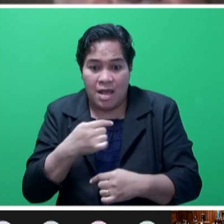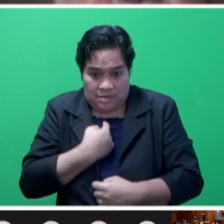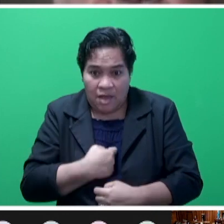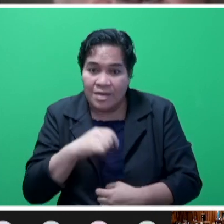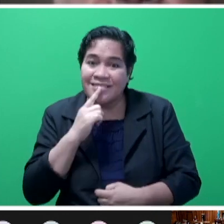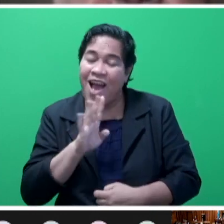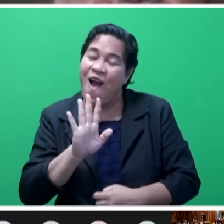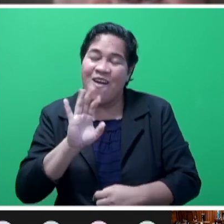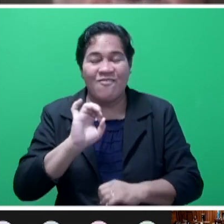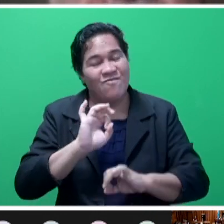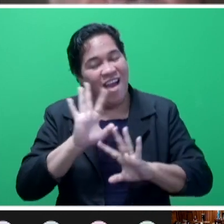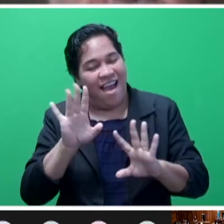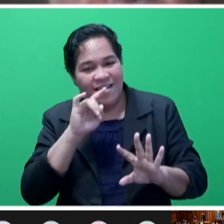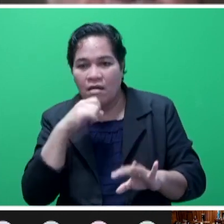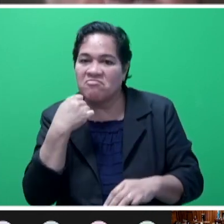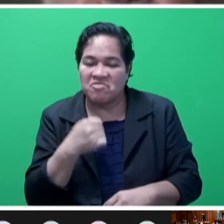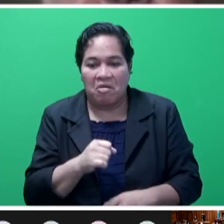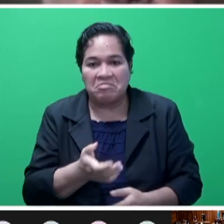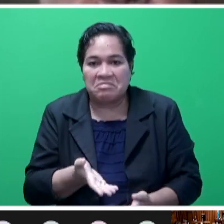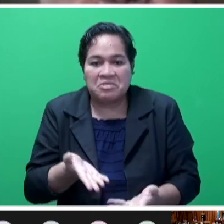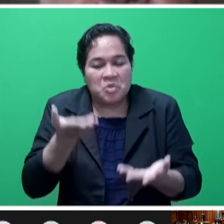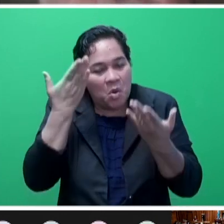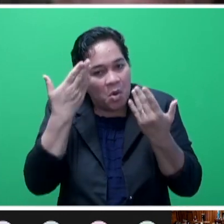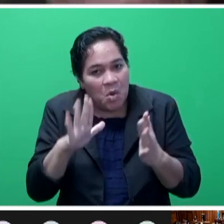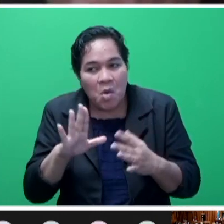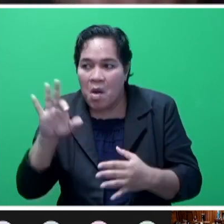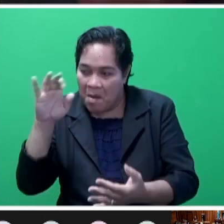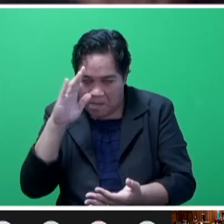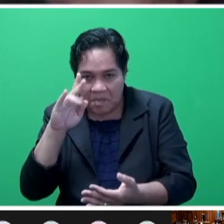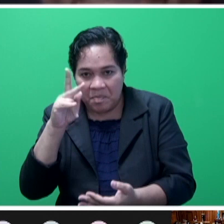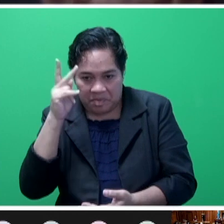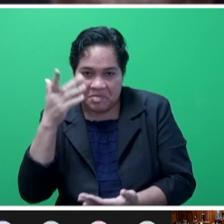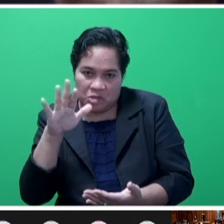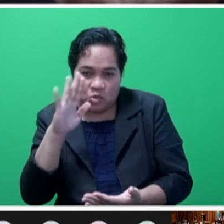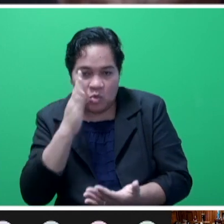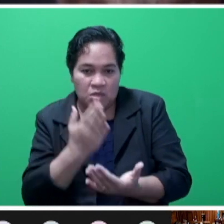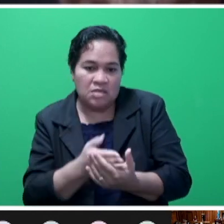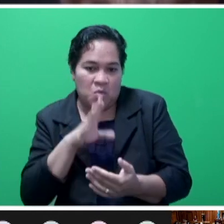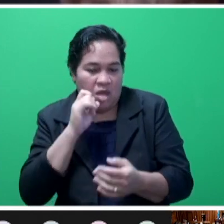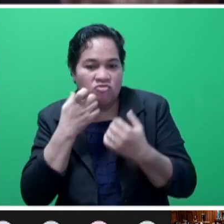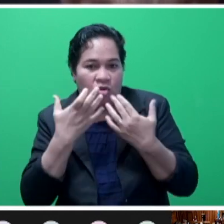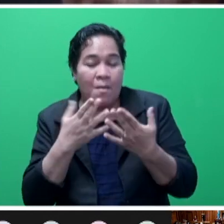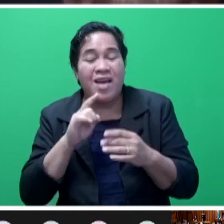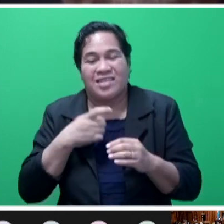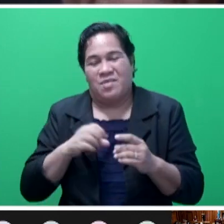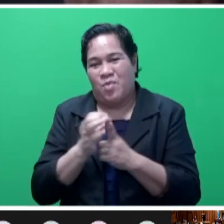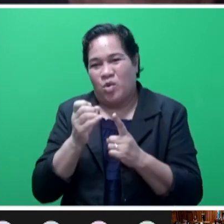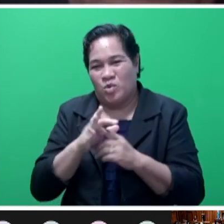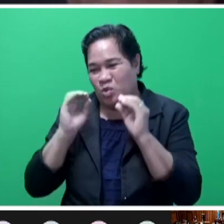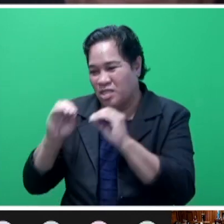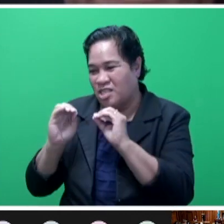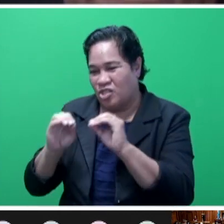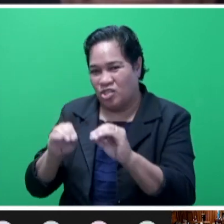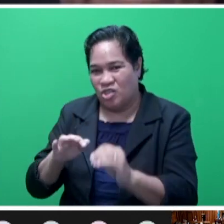these behaviors will not be repeated by these children in and outside schools. Teaching our children good behavior is a whole